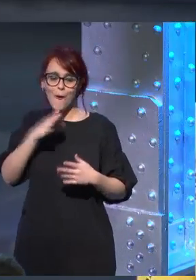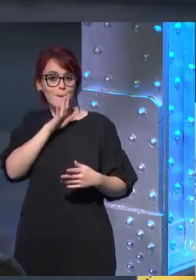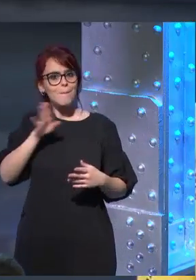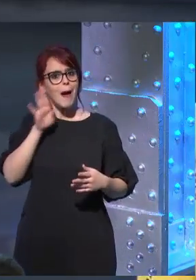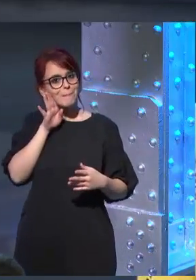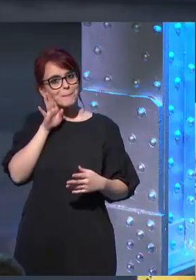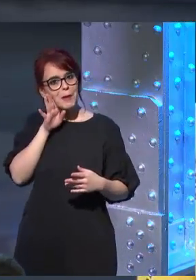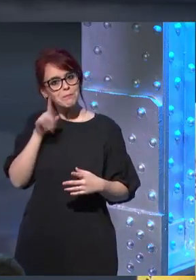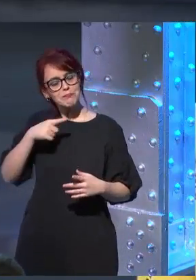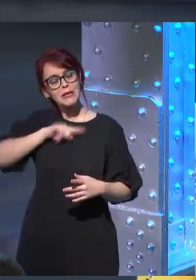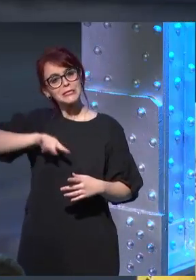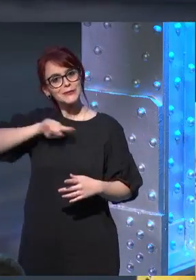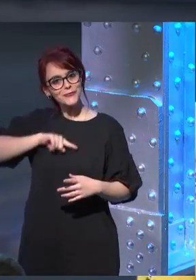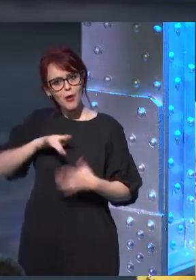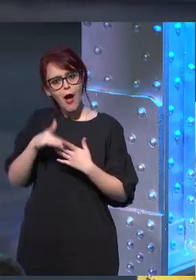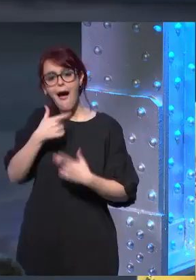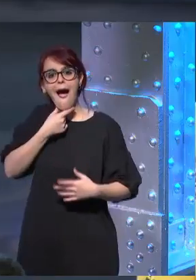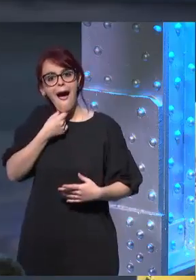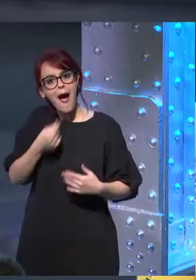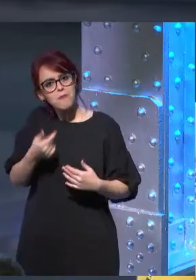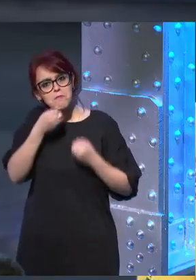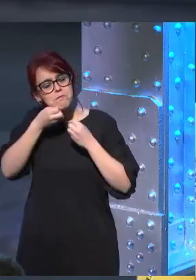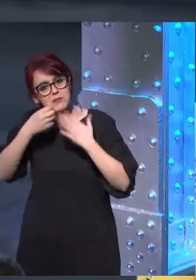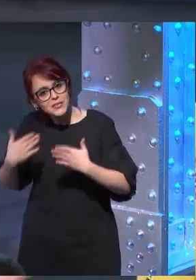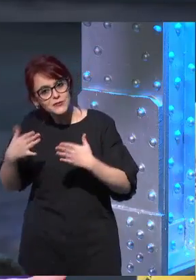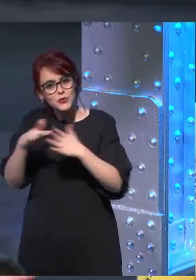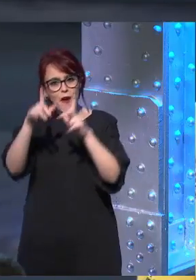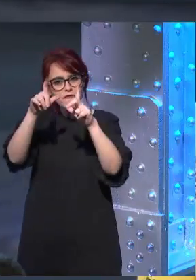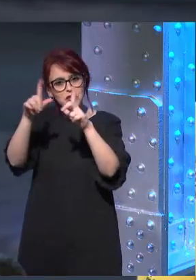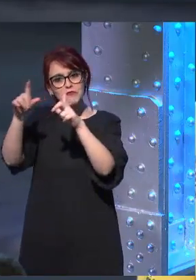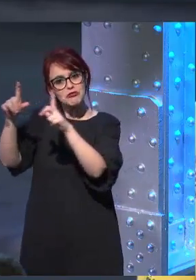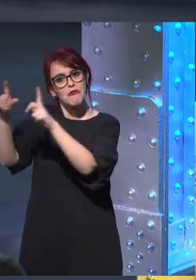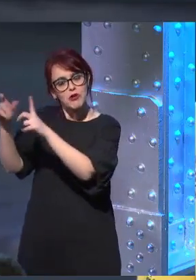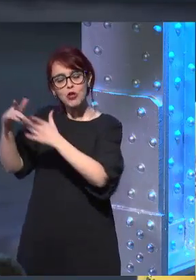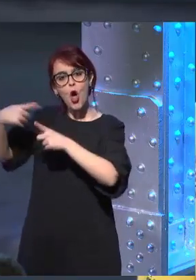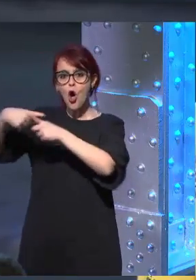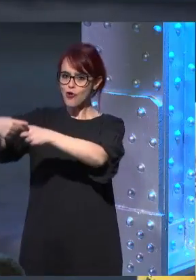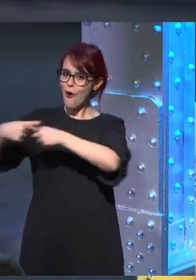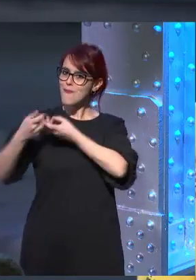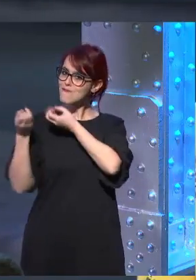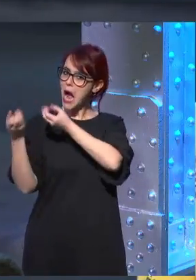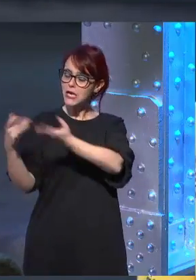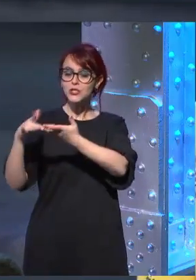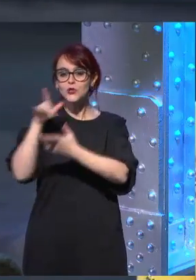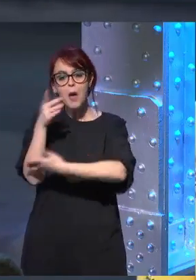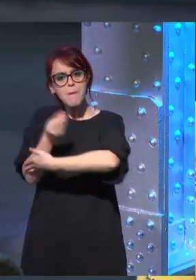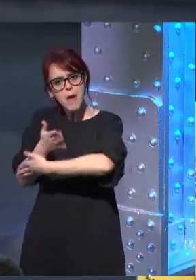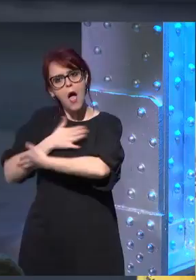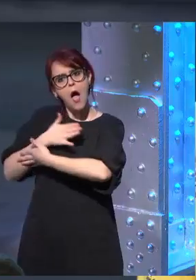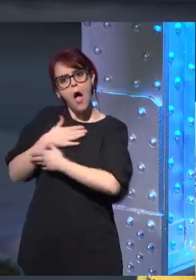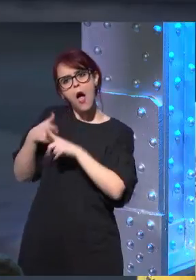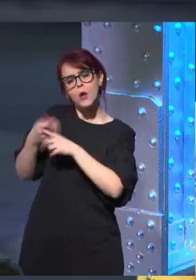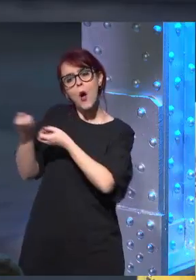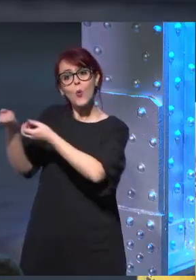double moral. As a consumer, I'm really thankful for the fact of having people that are generous